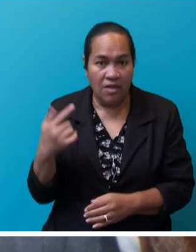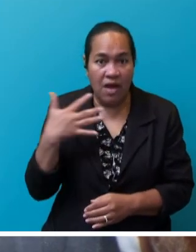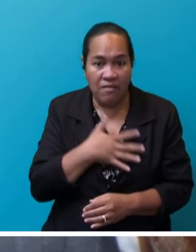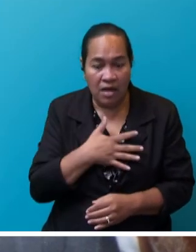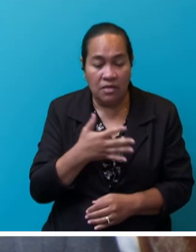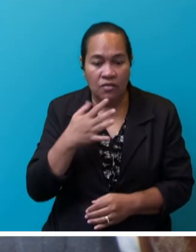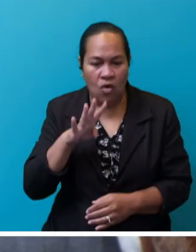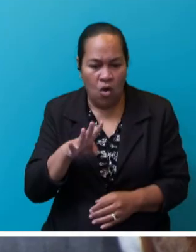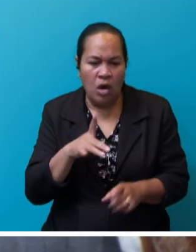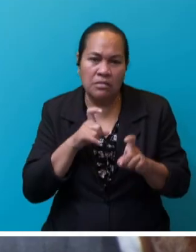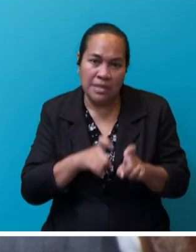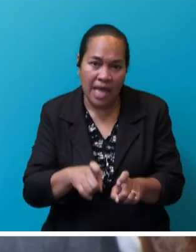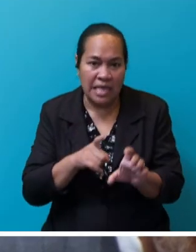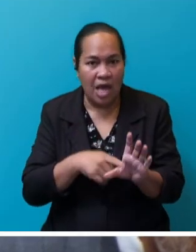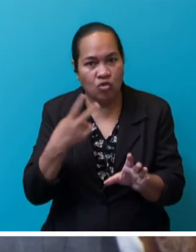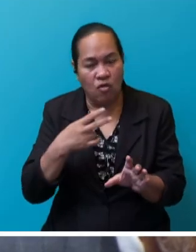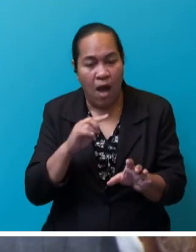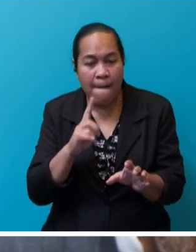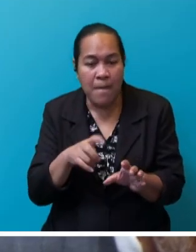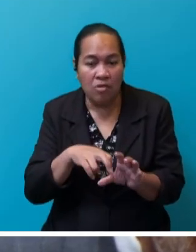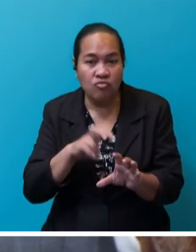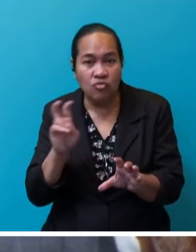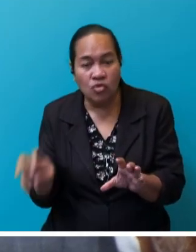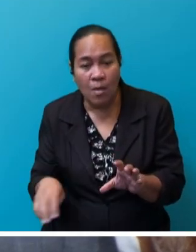year 12, but dropped to around